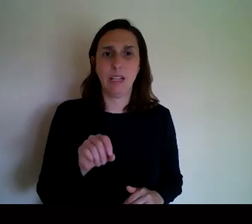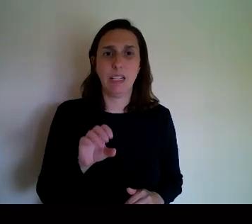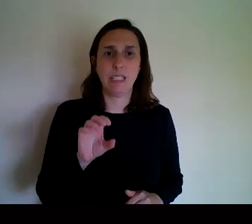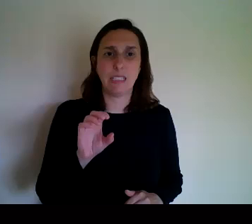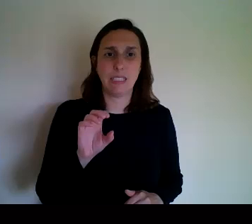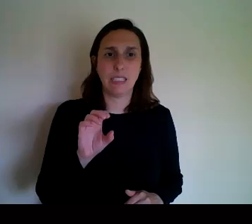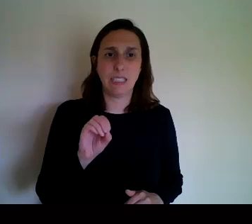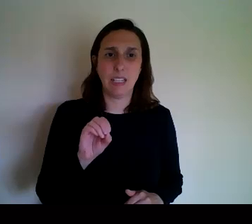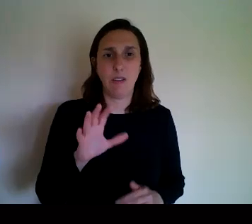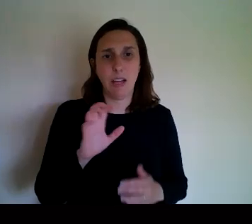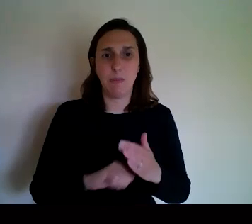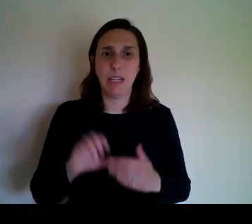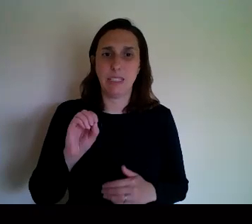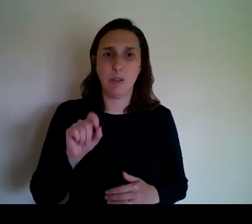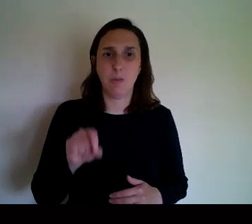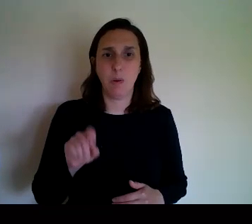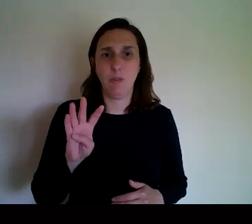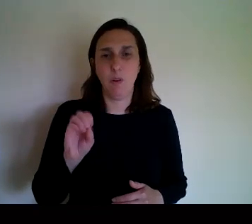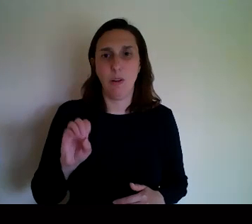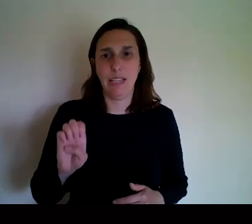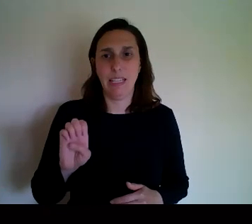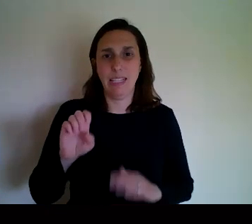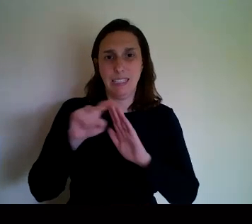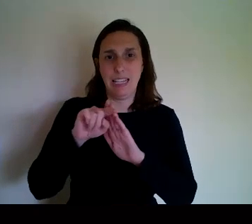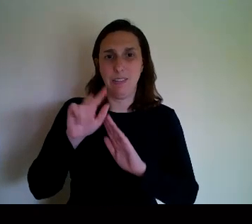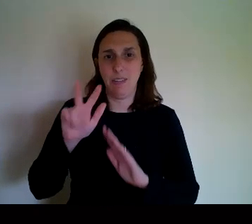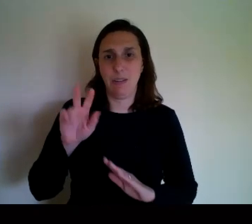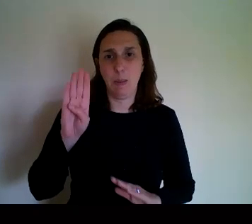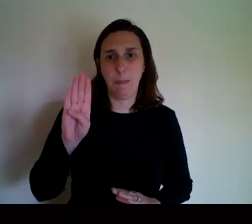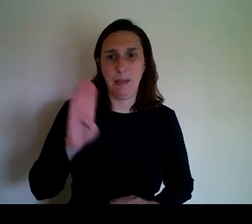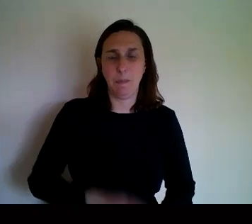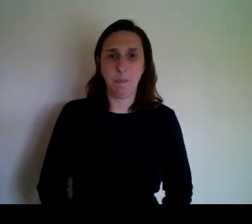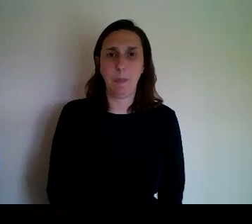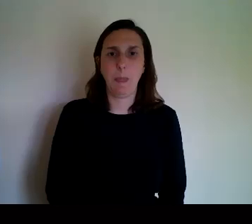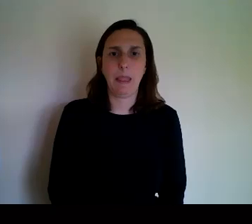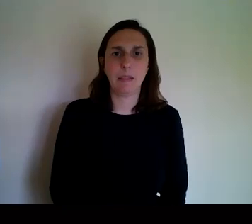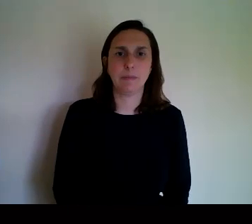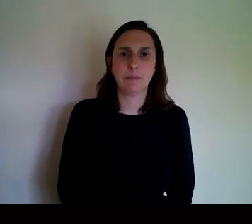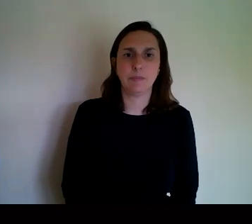0.05 minus 0.40 e to the negative 3b.